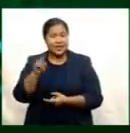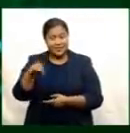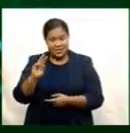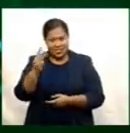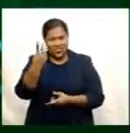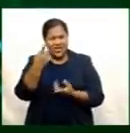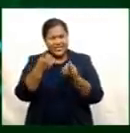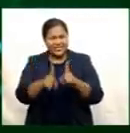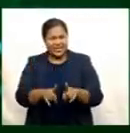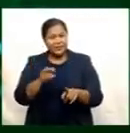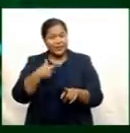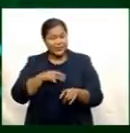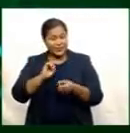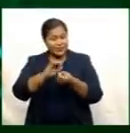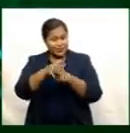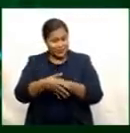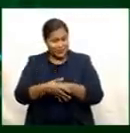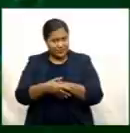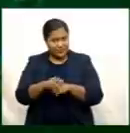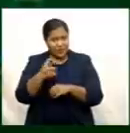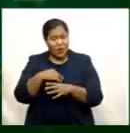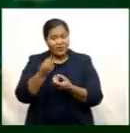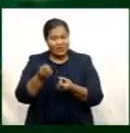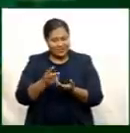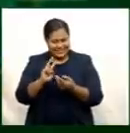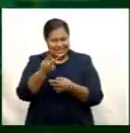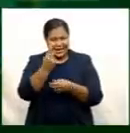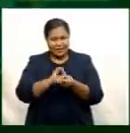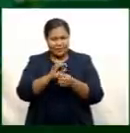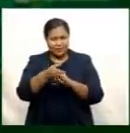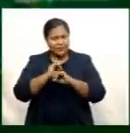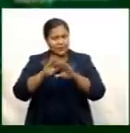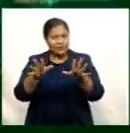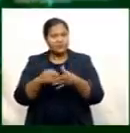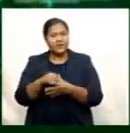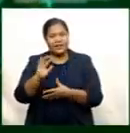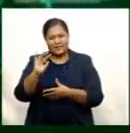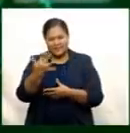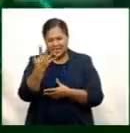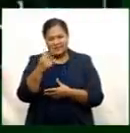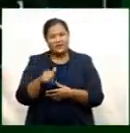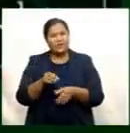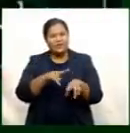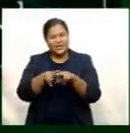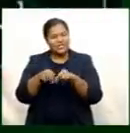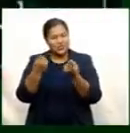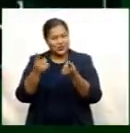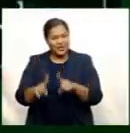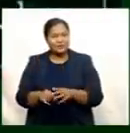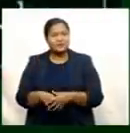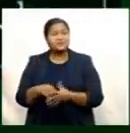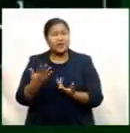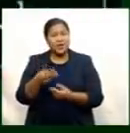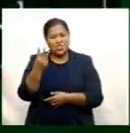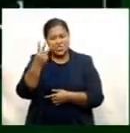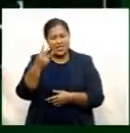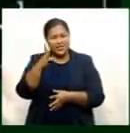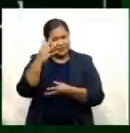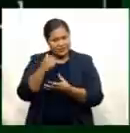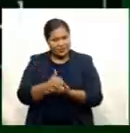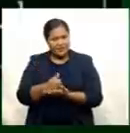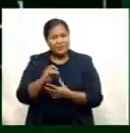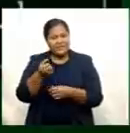death due to COVID-19 during the current outbreak and the 5th overall for Fiji. There are 13 cases which are still